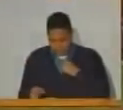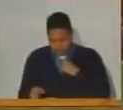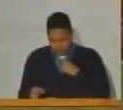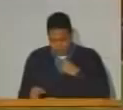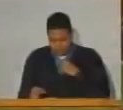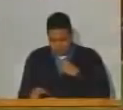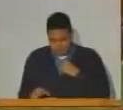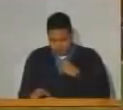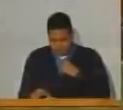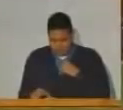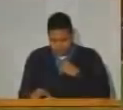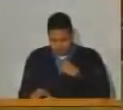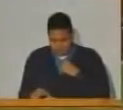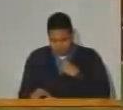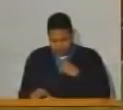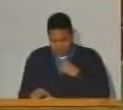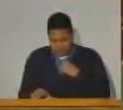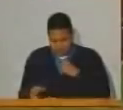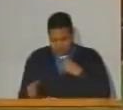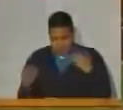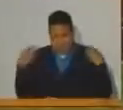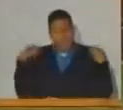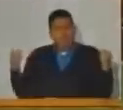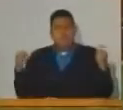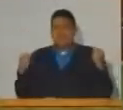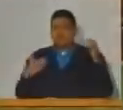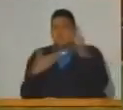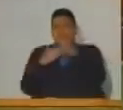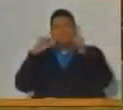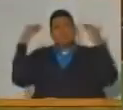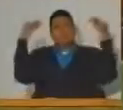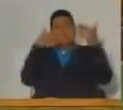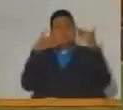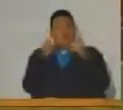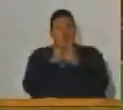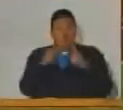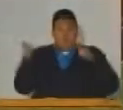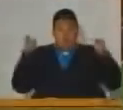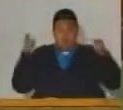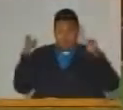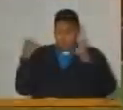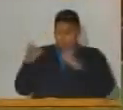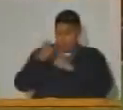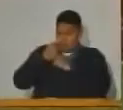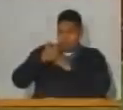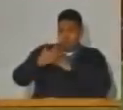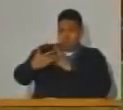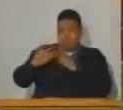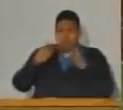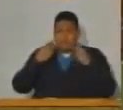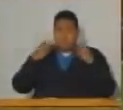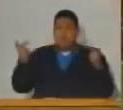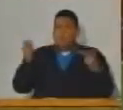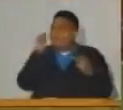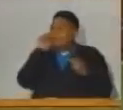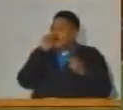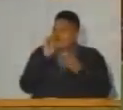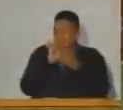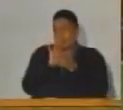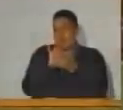care will be a major focus, with the administration expanding the public-private